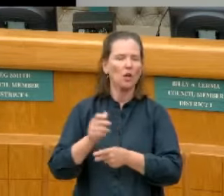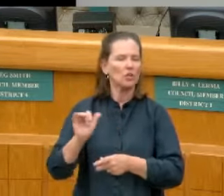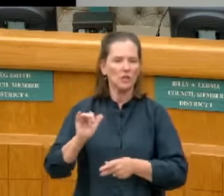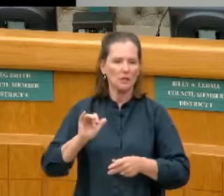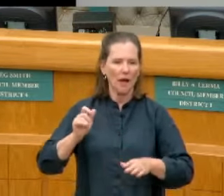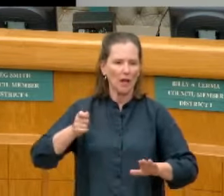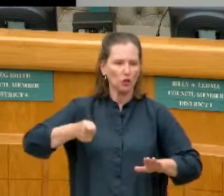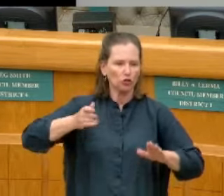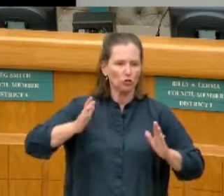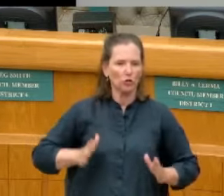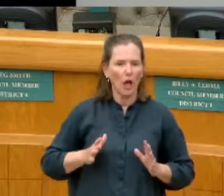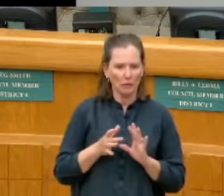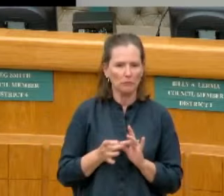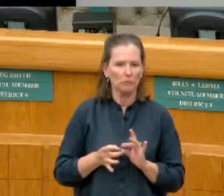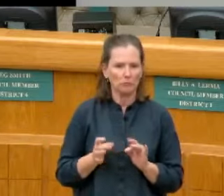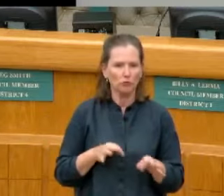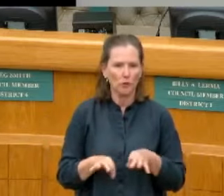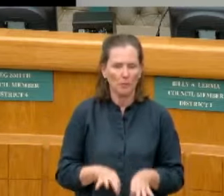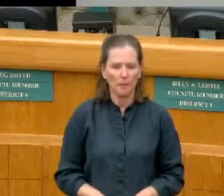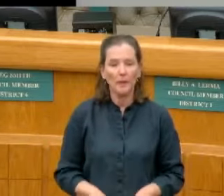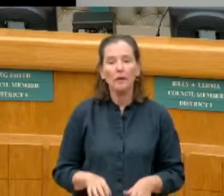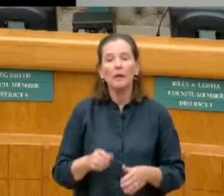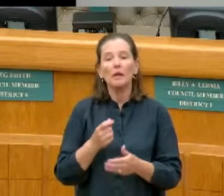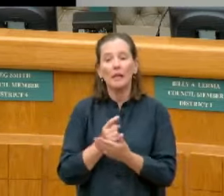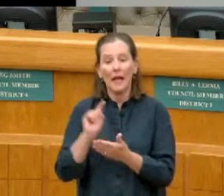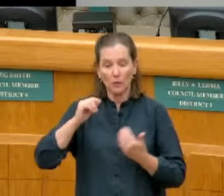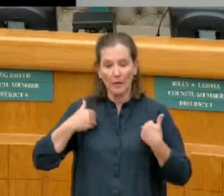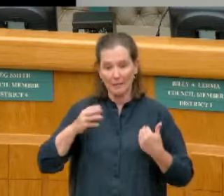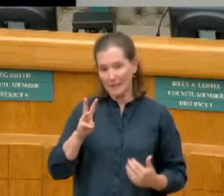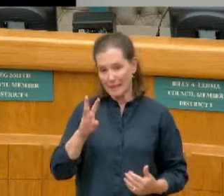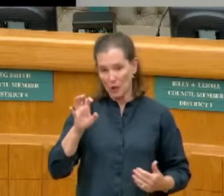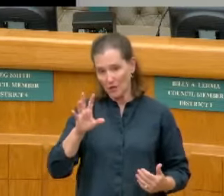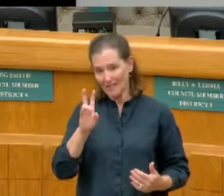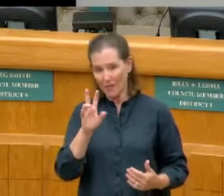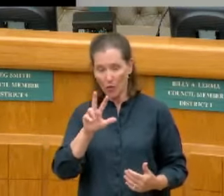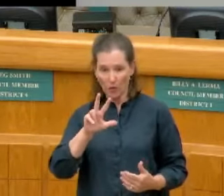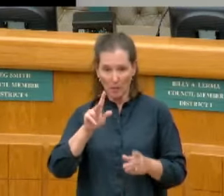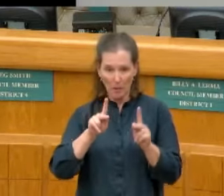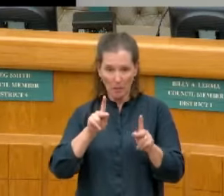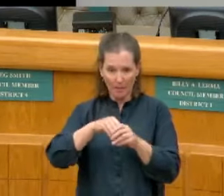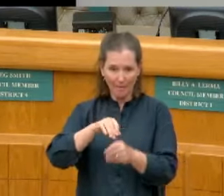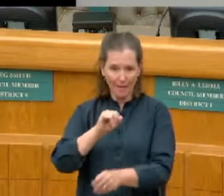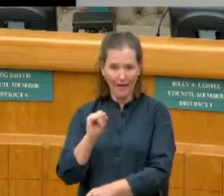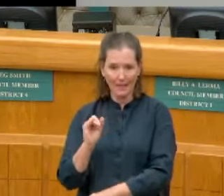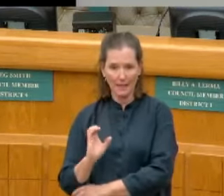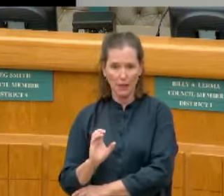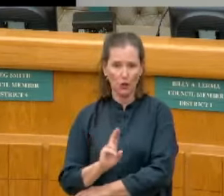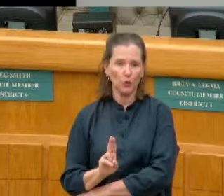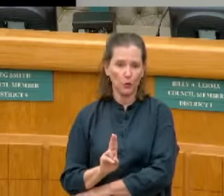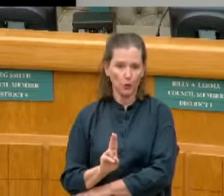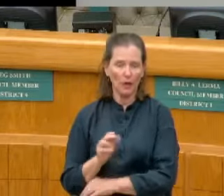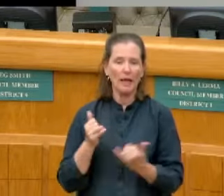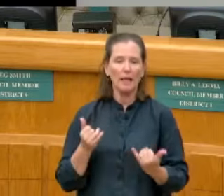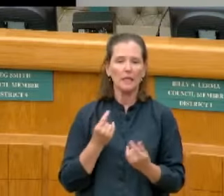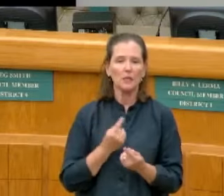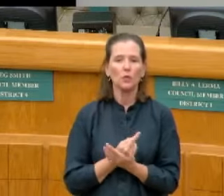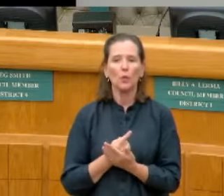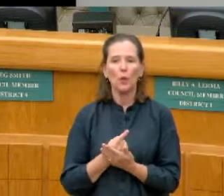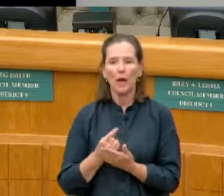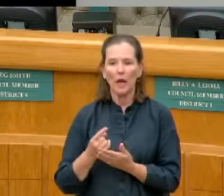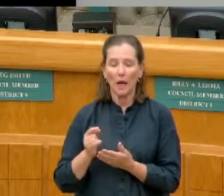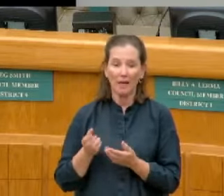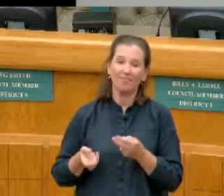We had last week 673 people in the ICU with COVID-19, and this week the numbers have actually